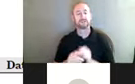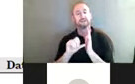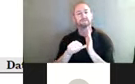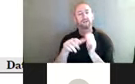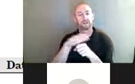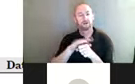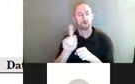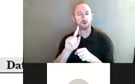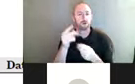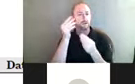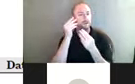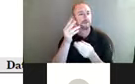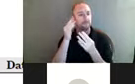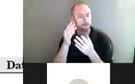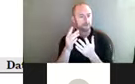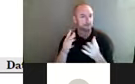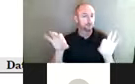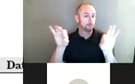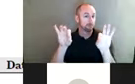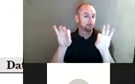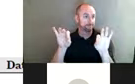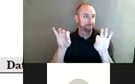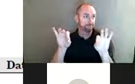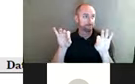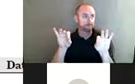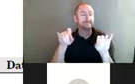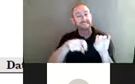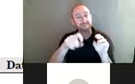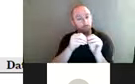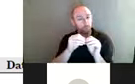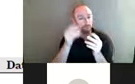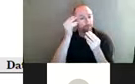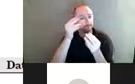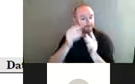where information was critically needed. And so